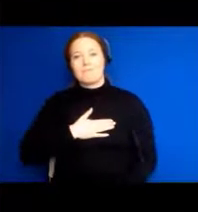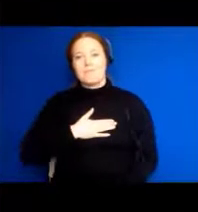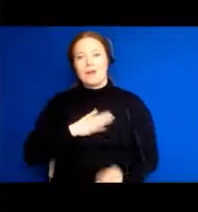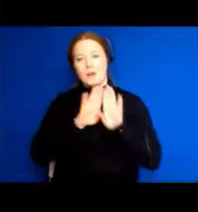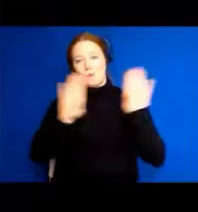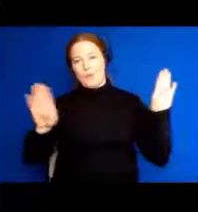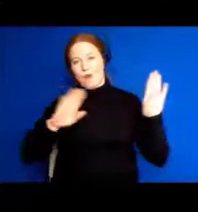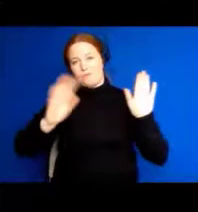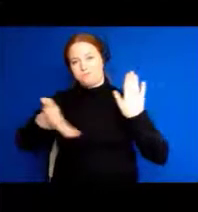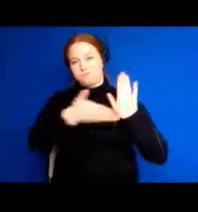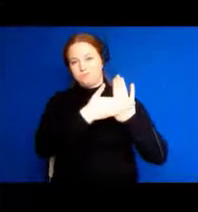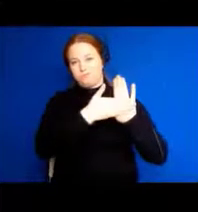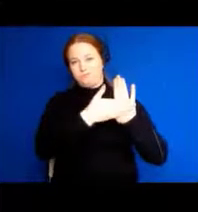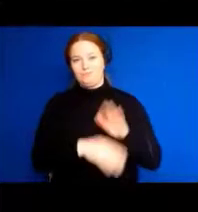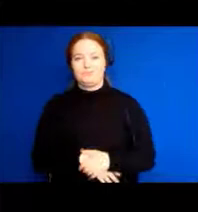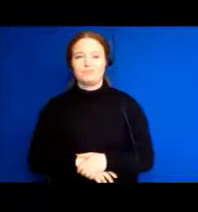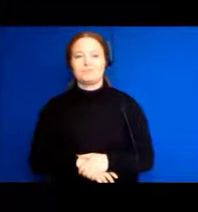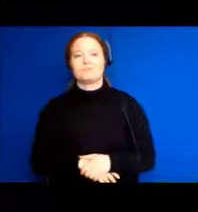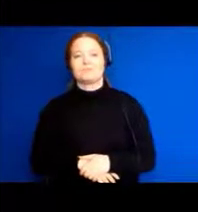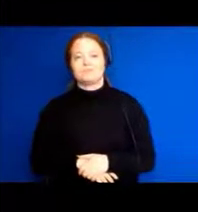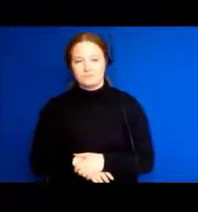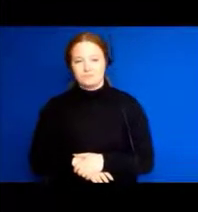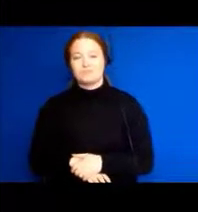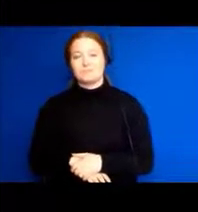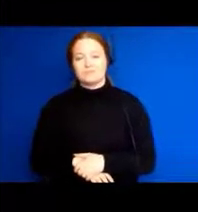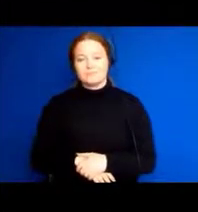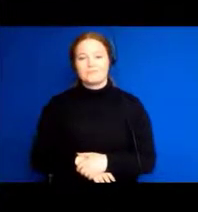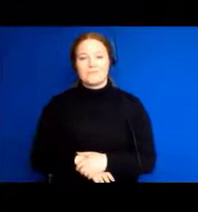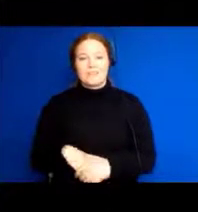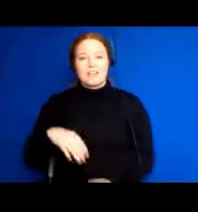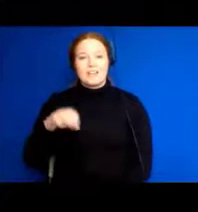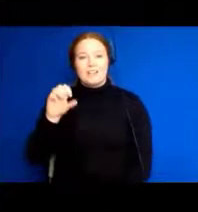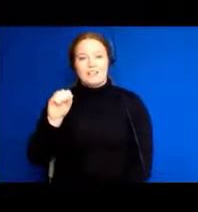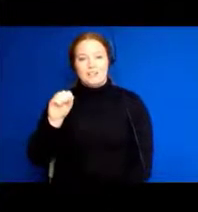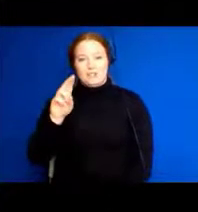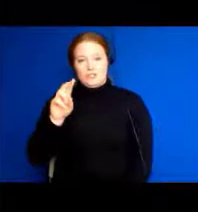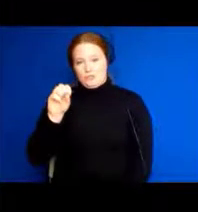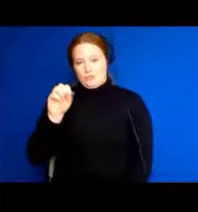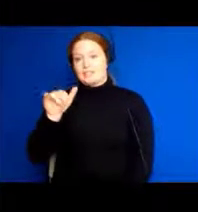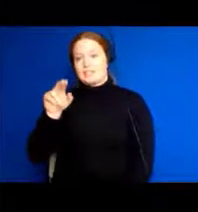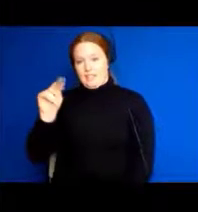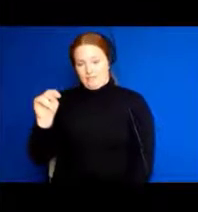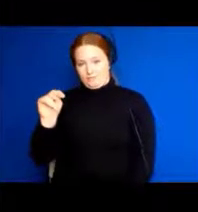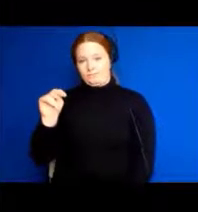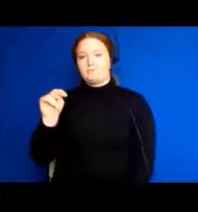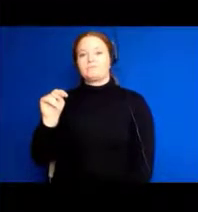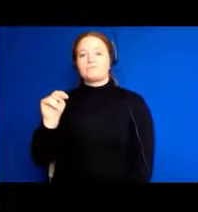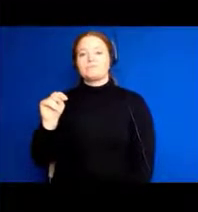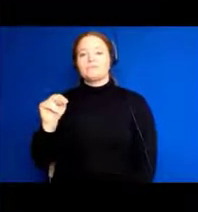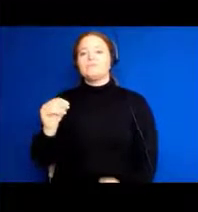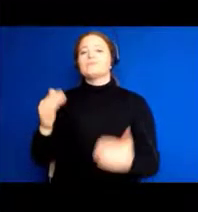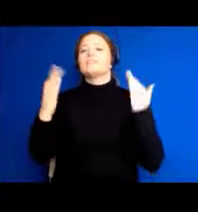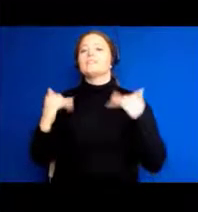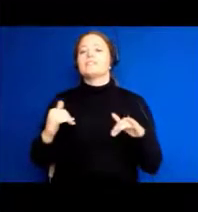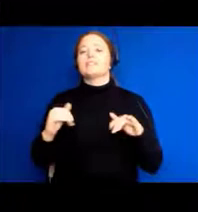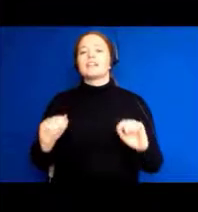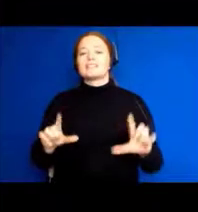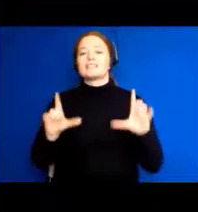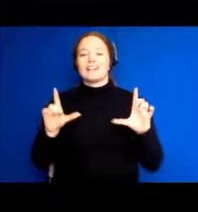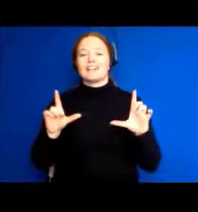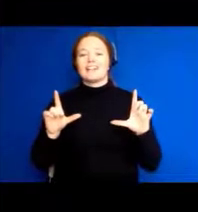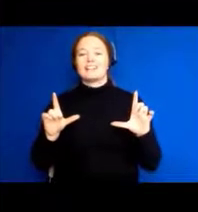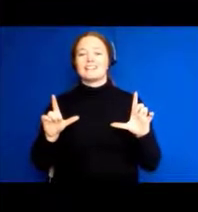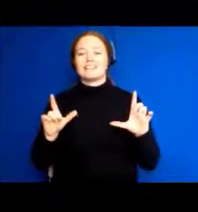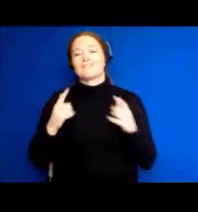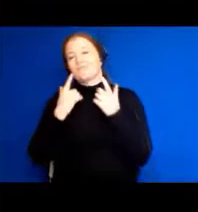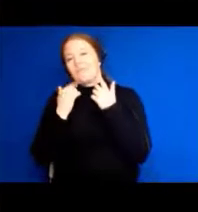So one of the things we found was after making art and usually having a cup of tea and